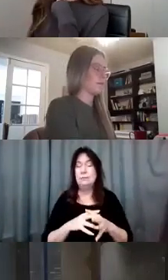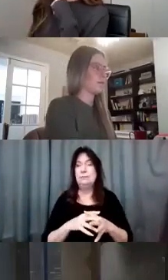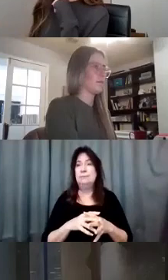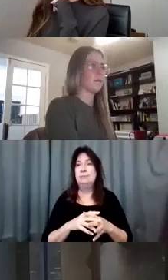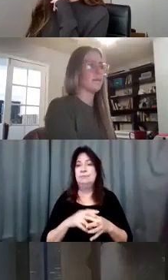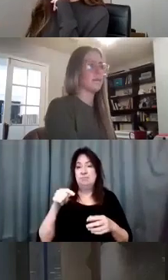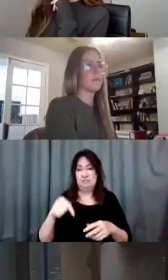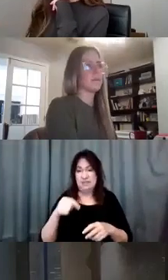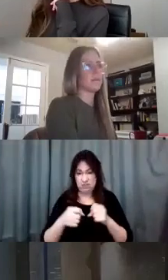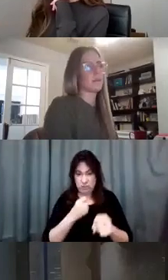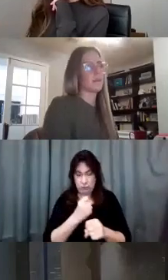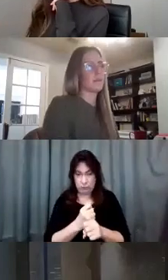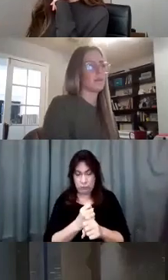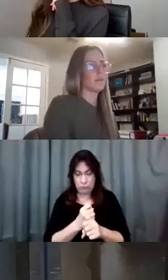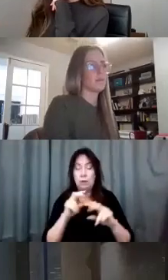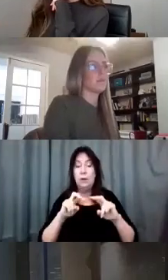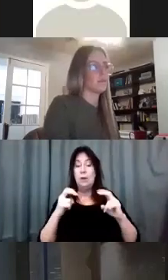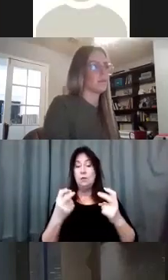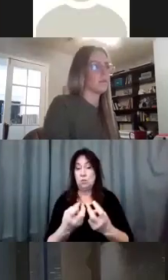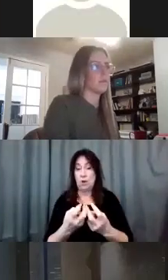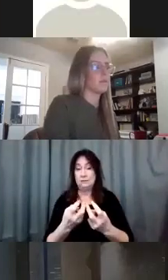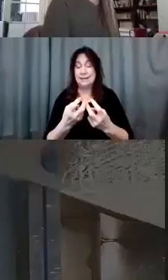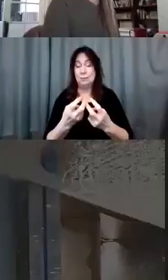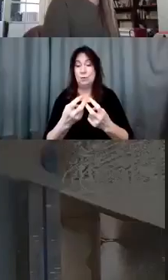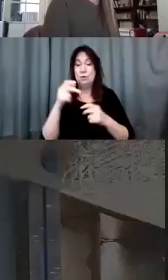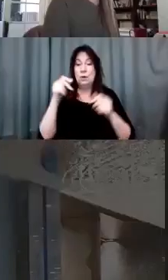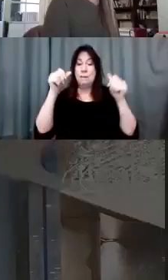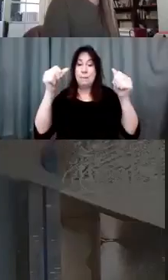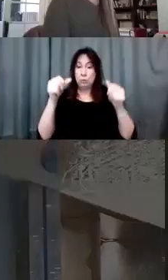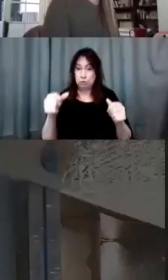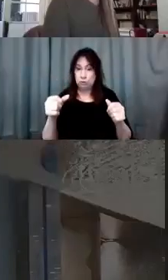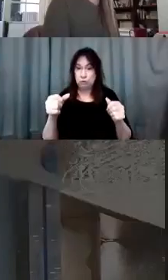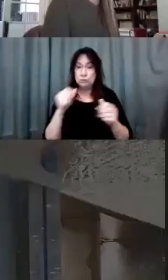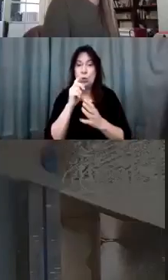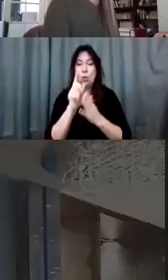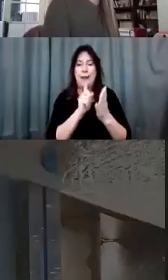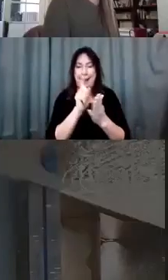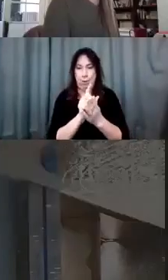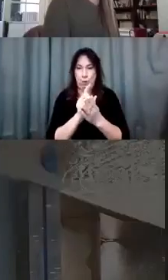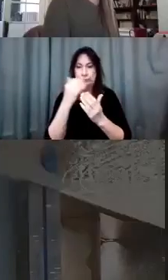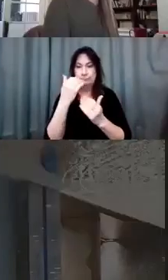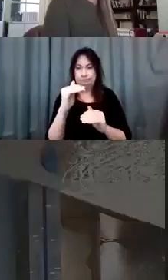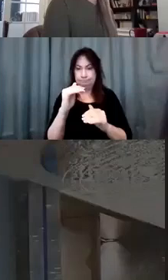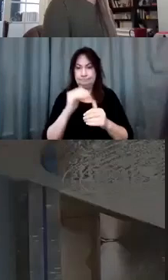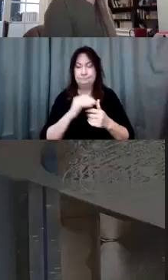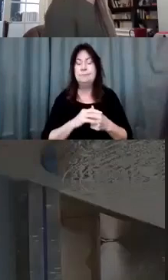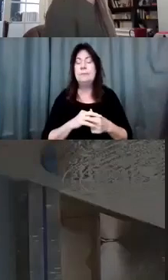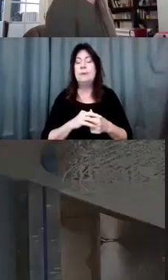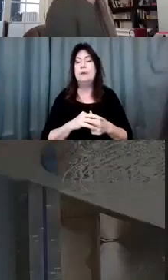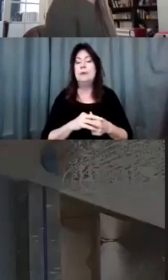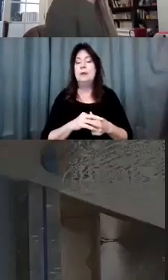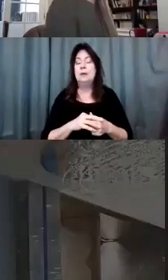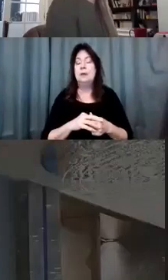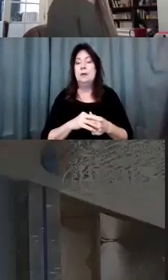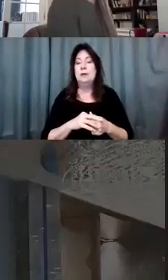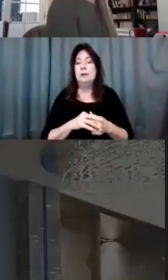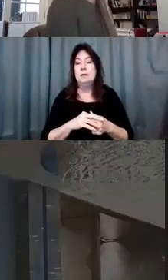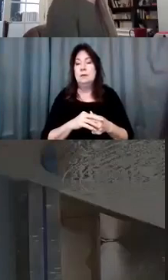this year, roundtables and posters are 1 hour. That is being done